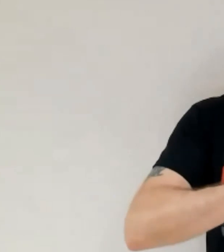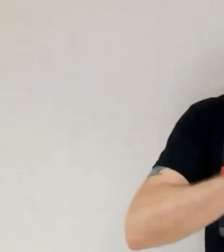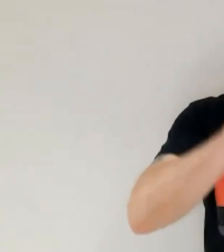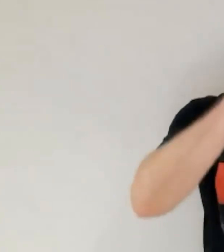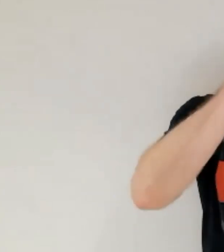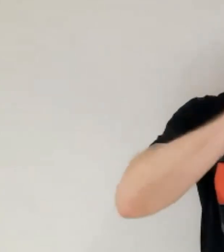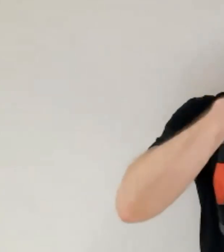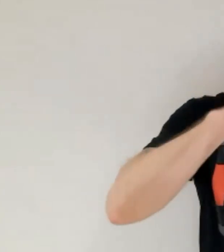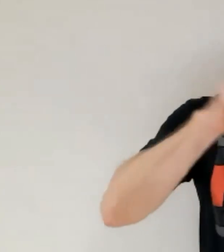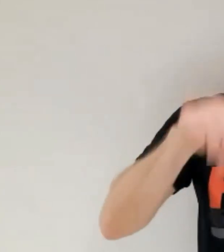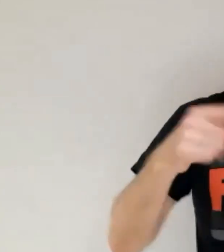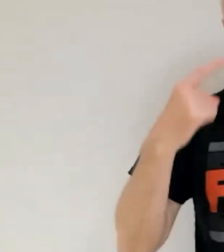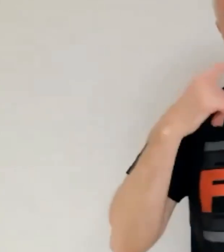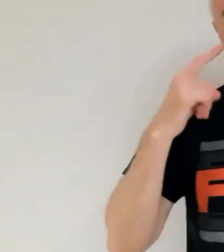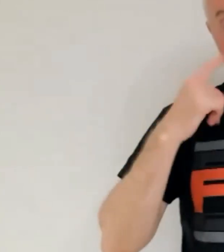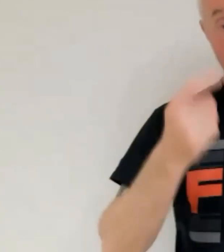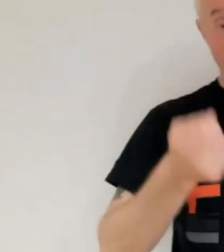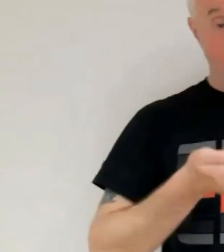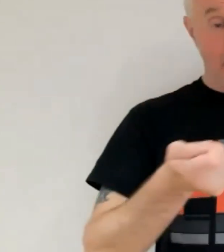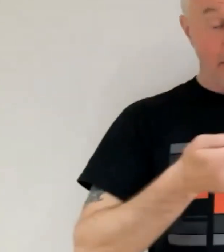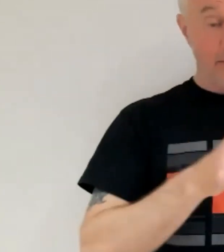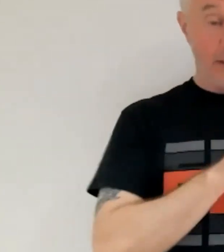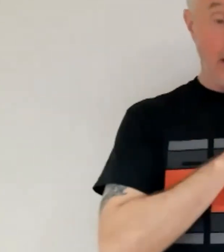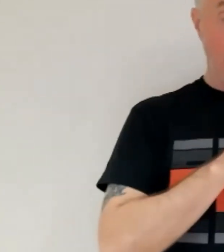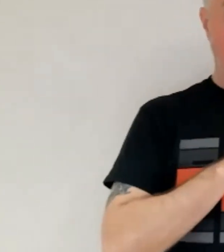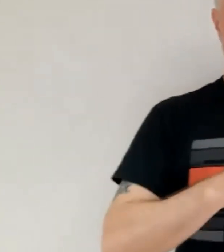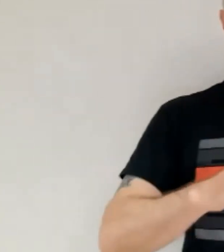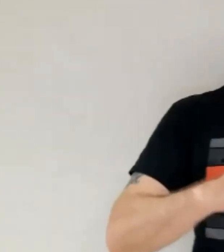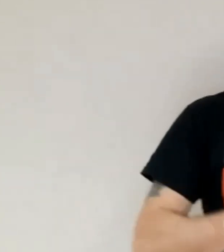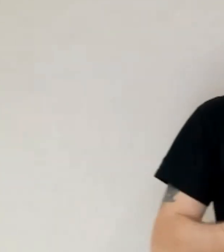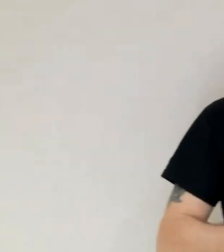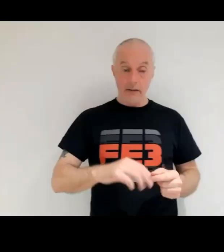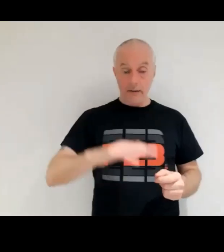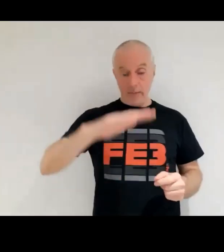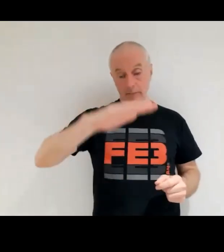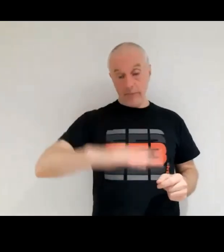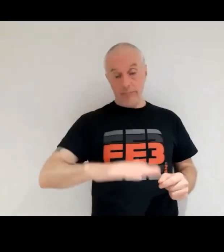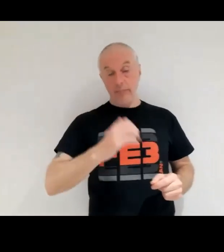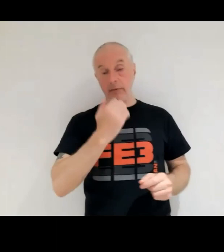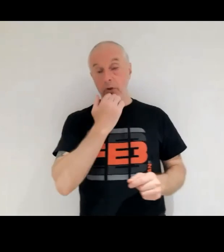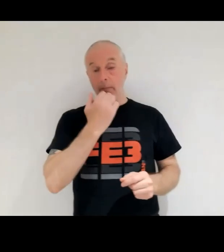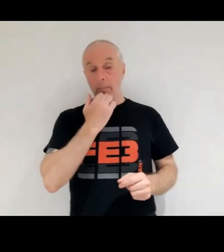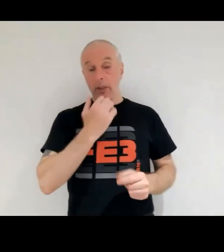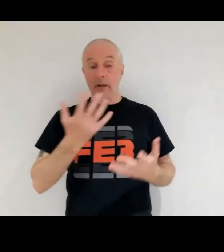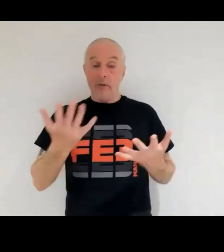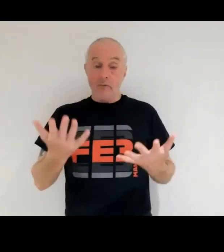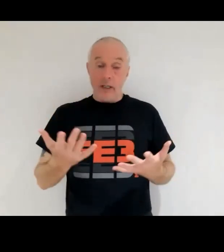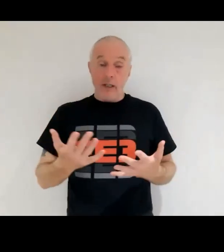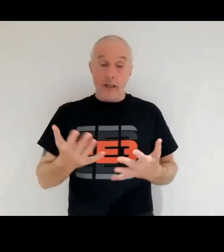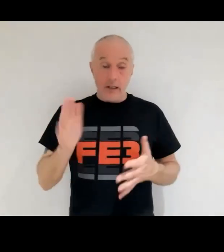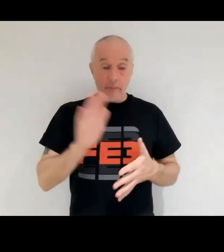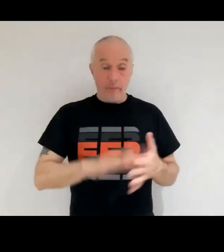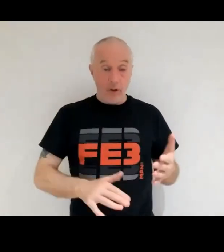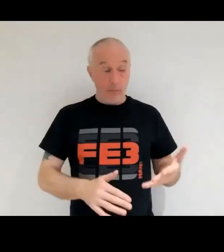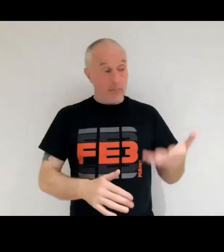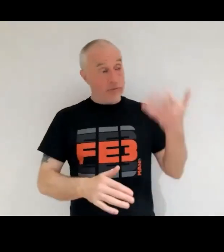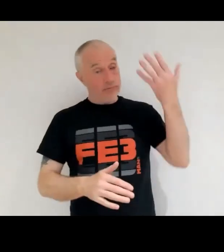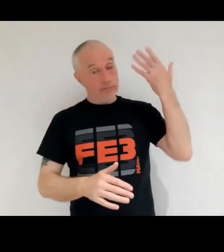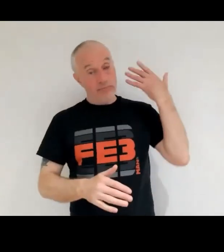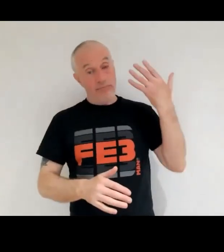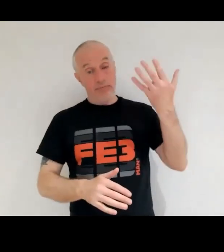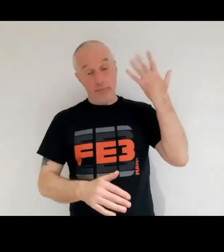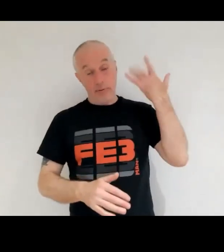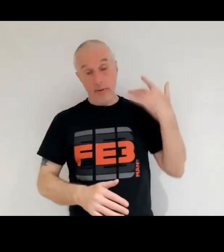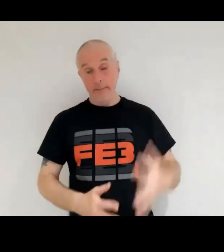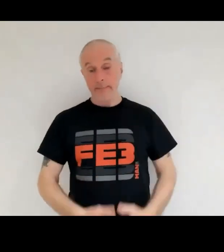to manage. That's the reason for the 0.1 limit. It's simply easier to manage. Thank you,